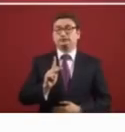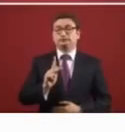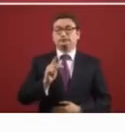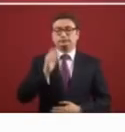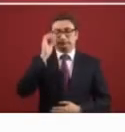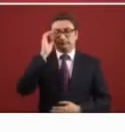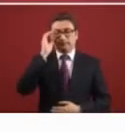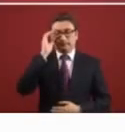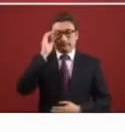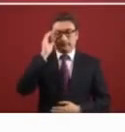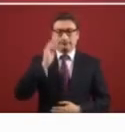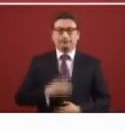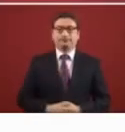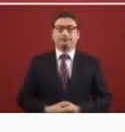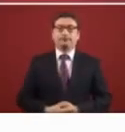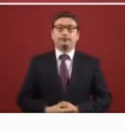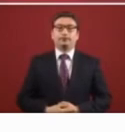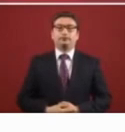Una